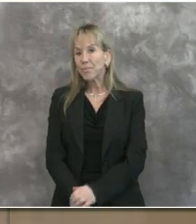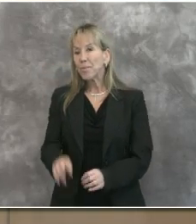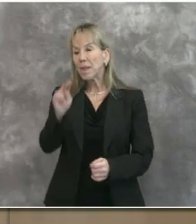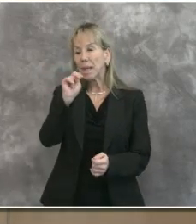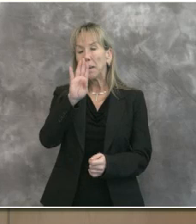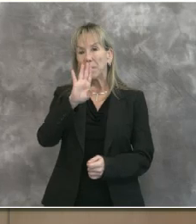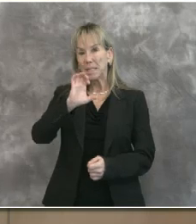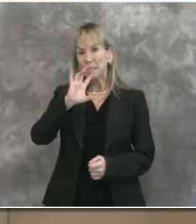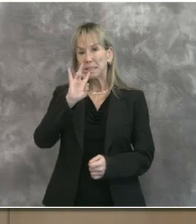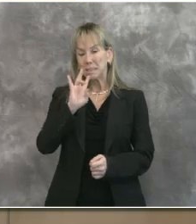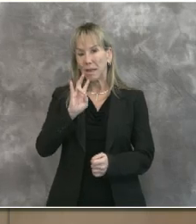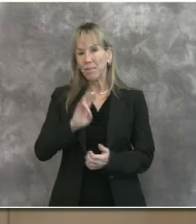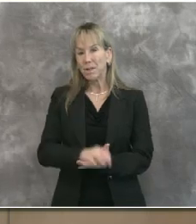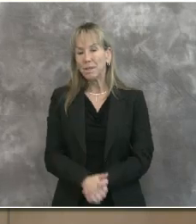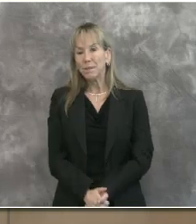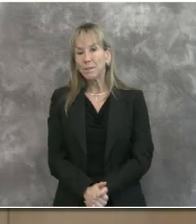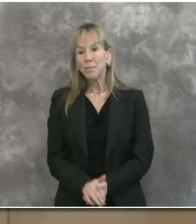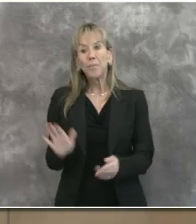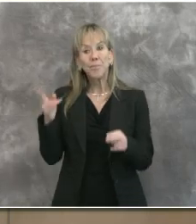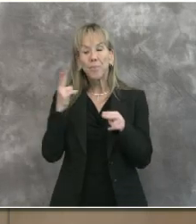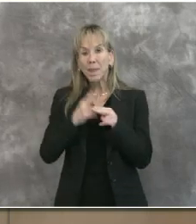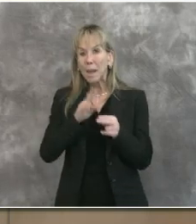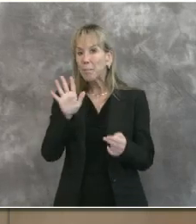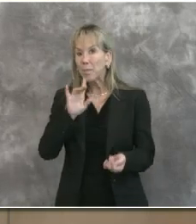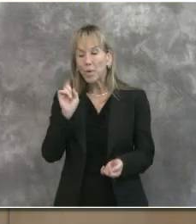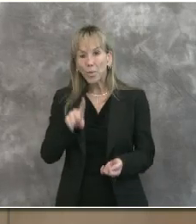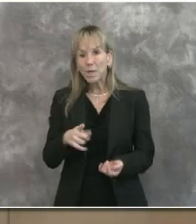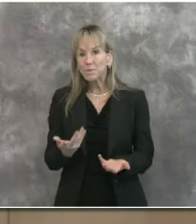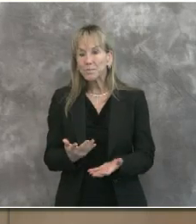NBC 7, please state your name and question.